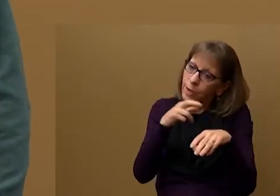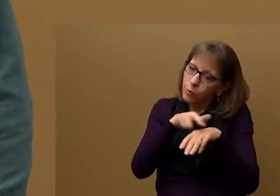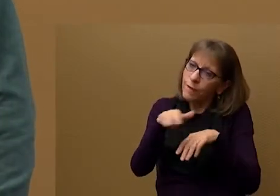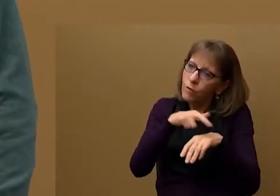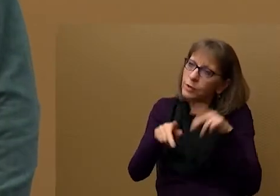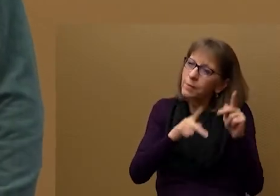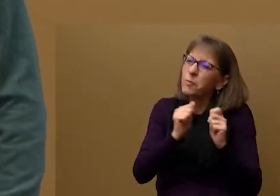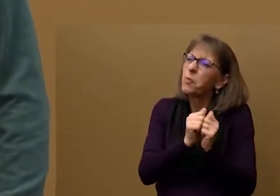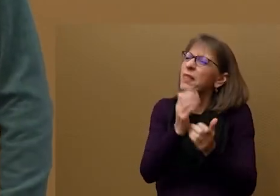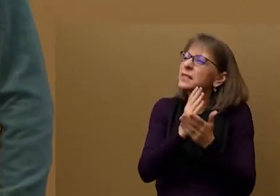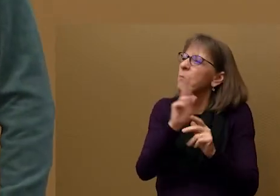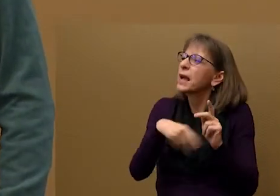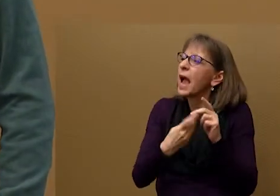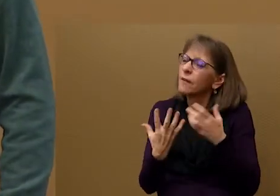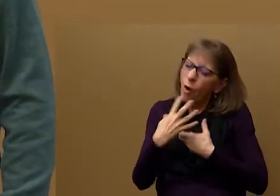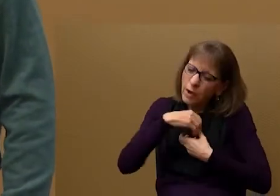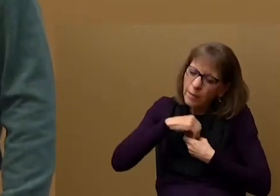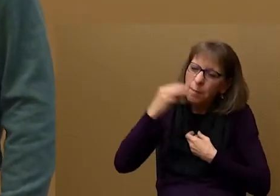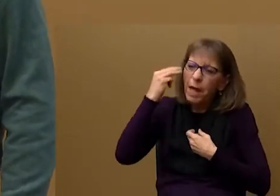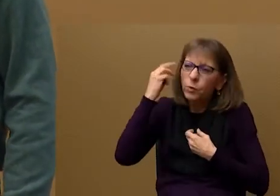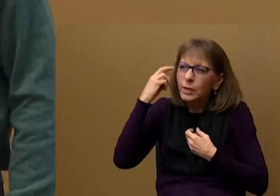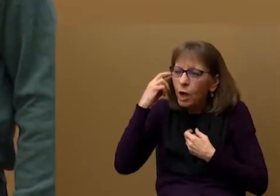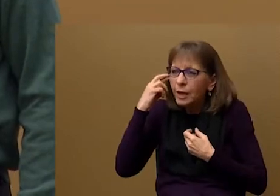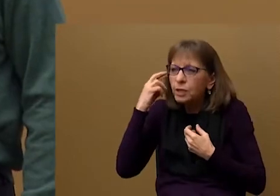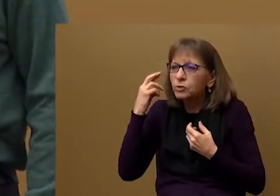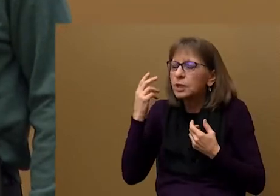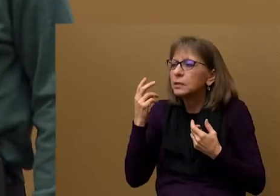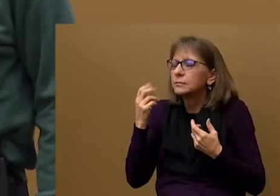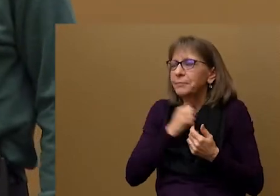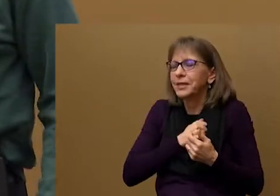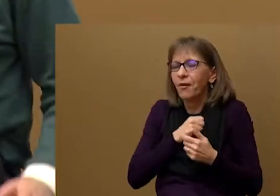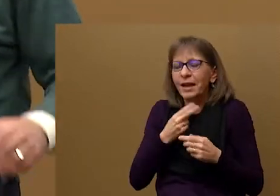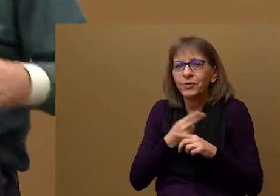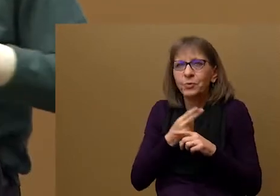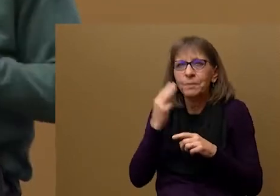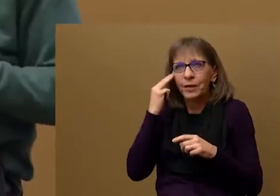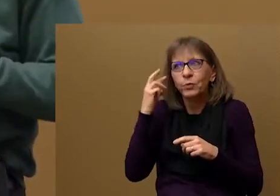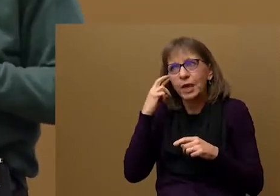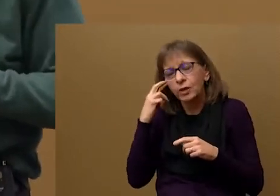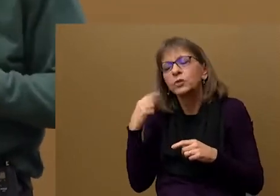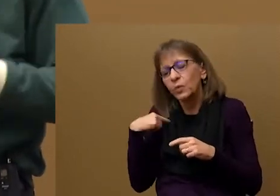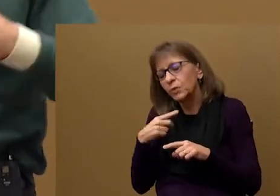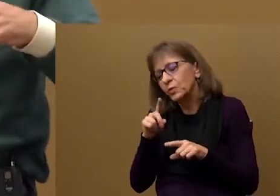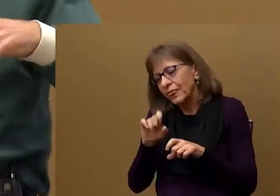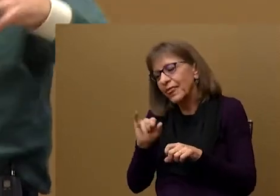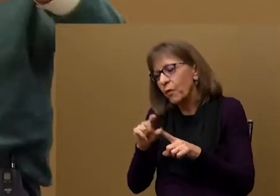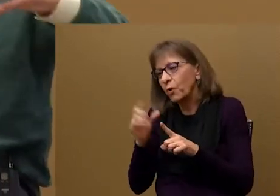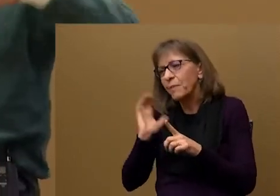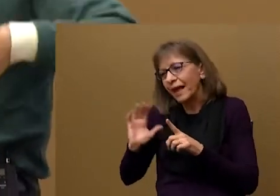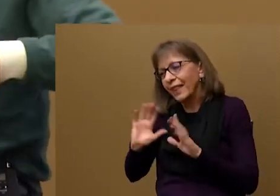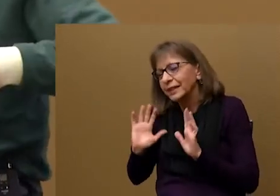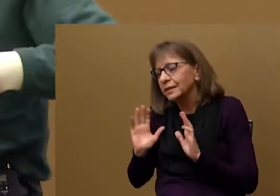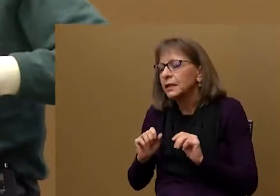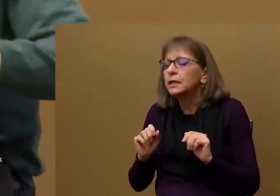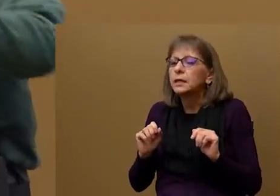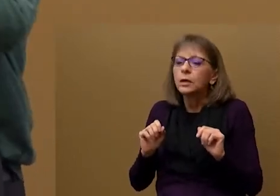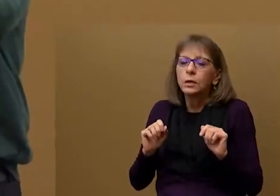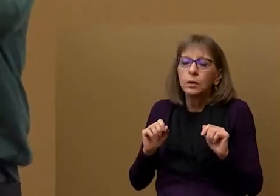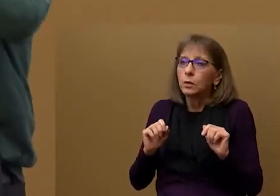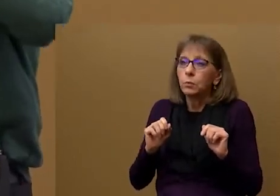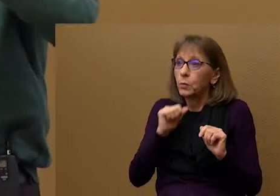referrals of people with diagnoses of some kind of autism, of mental retardation that we, again, I apologize for use of the word, but that's the word we used at the